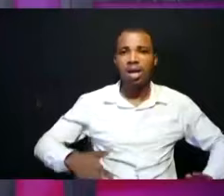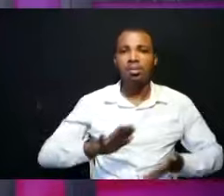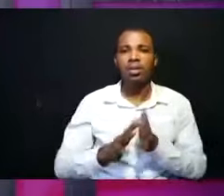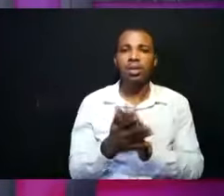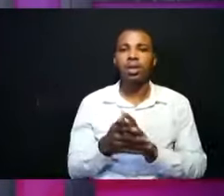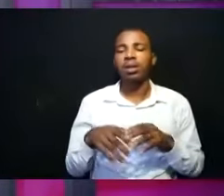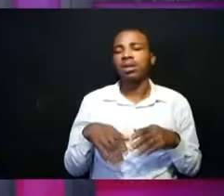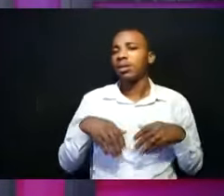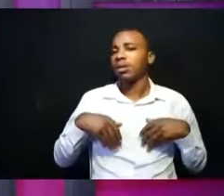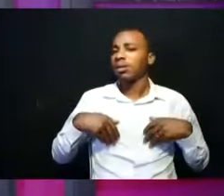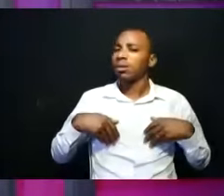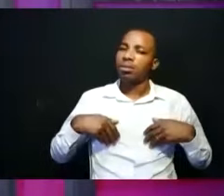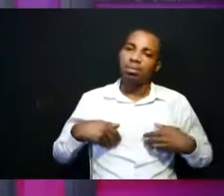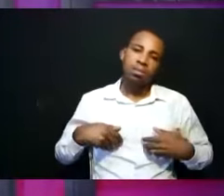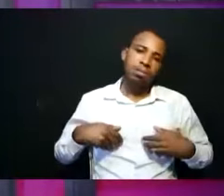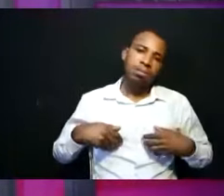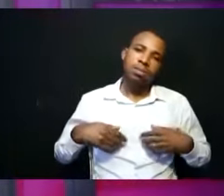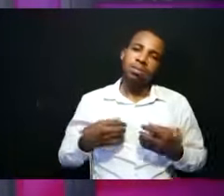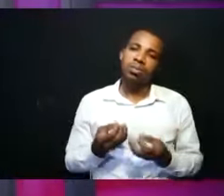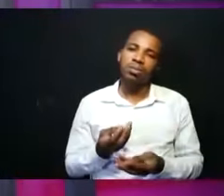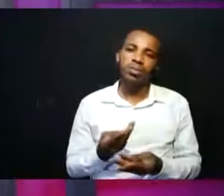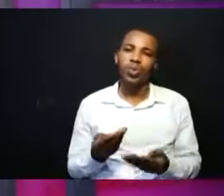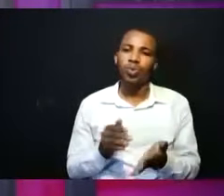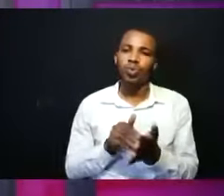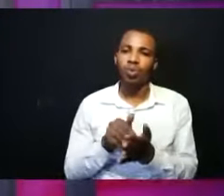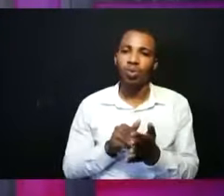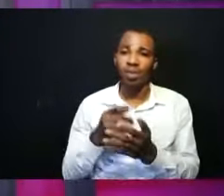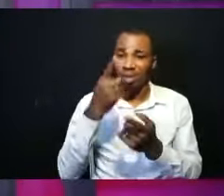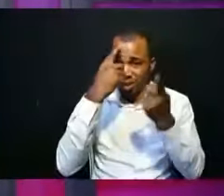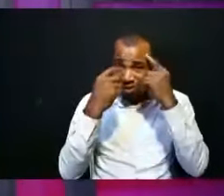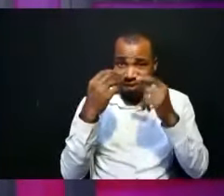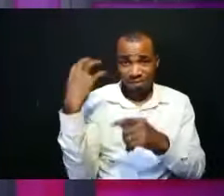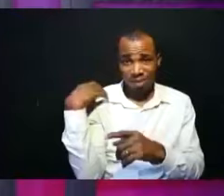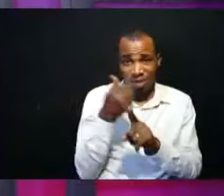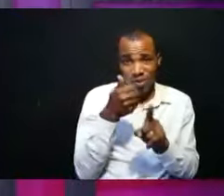depressed. Because the master is saying that there's no food.